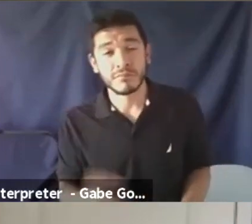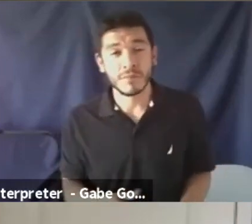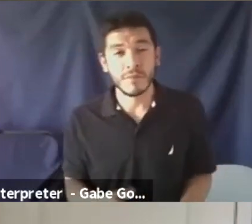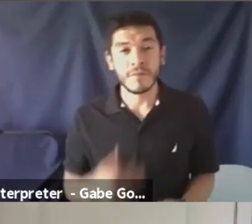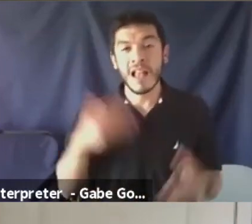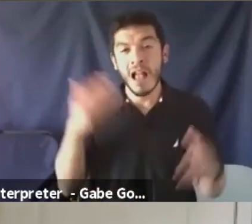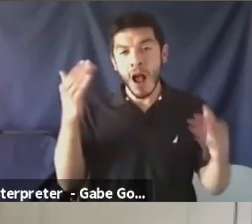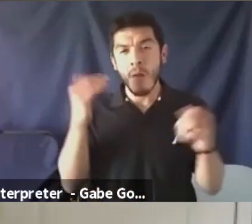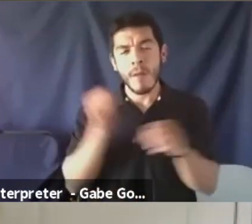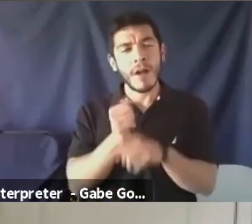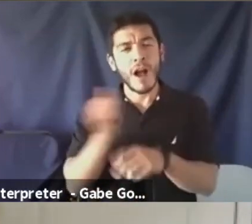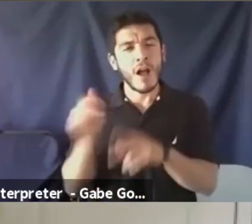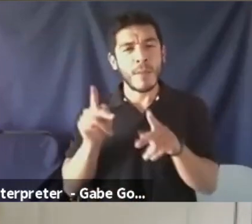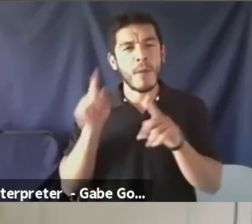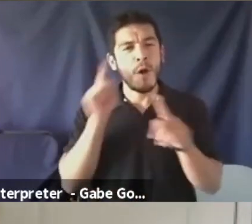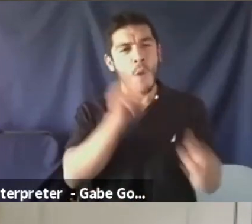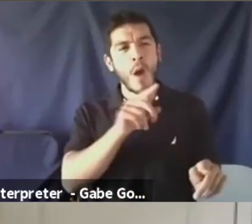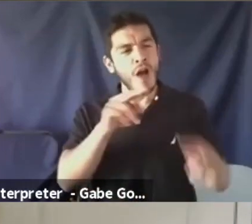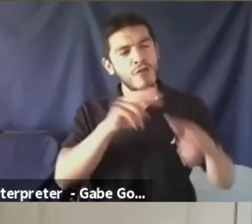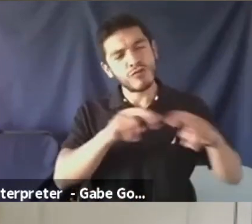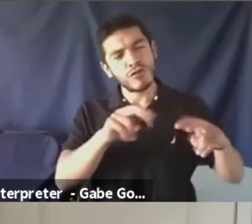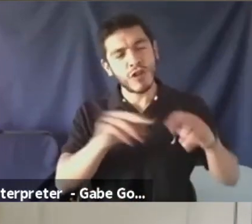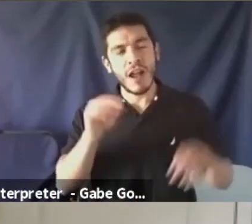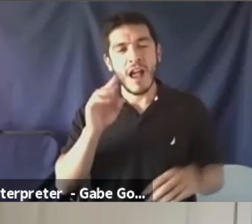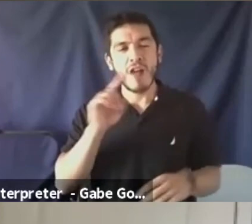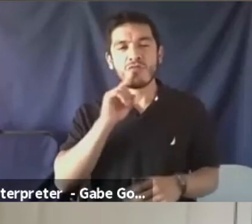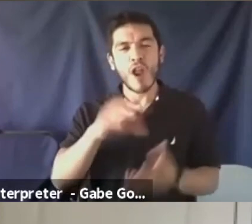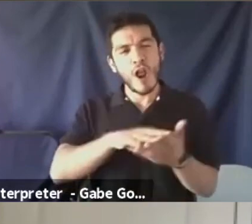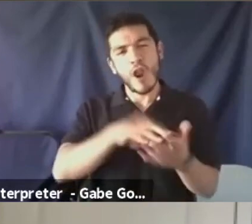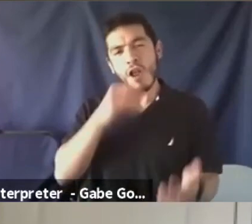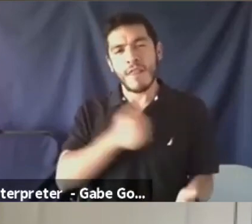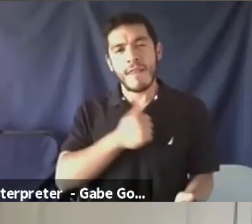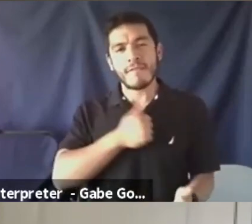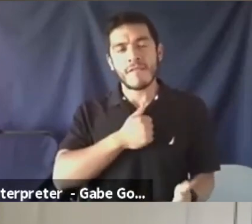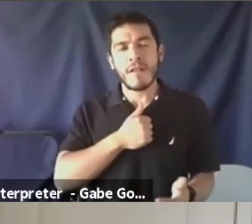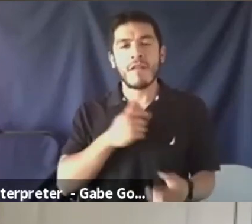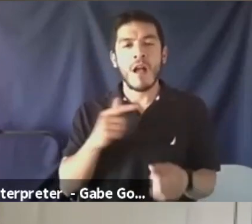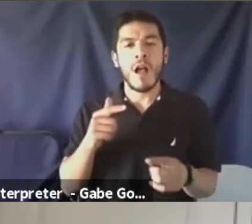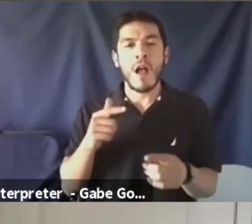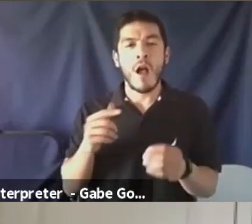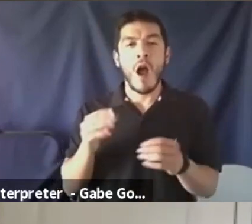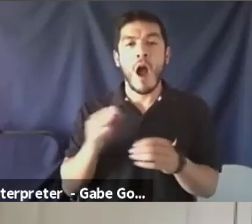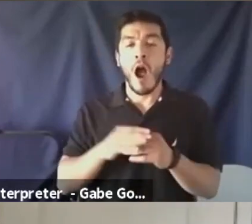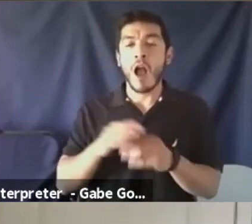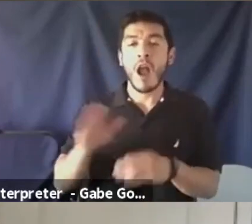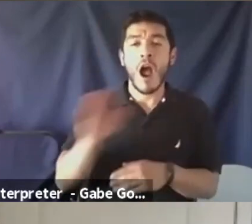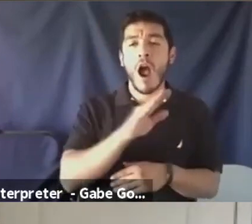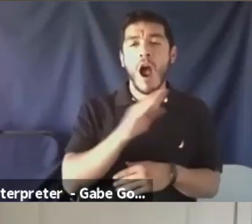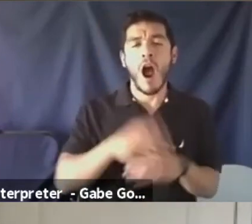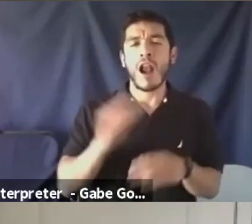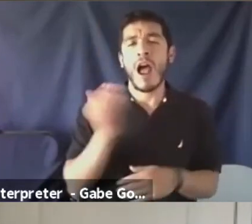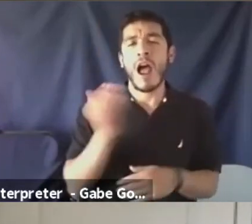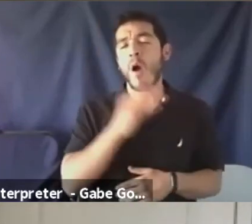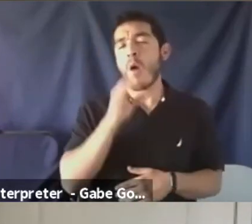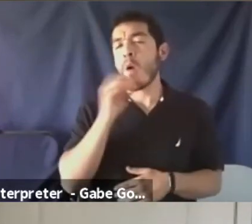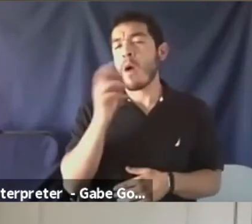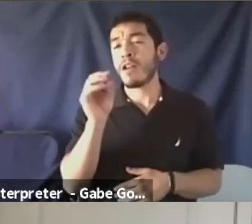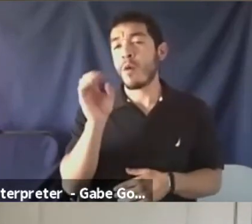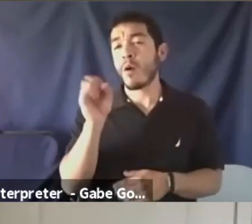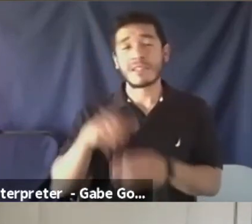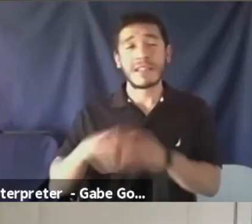other people go and, educate themselves further on the heroes that we've had in the past.